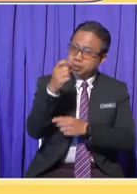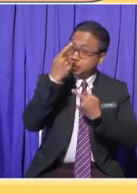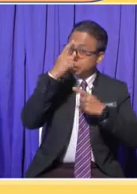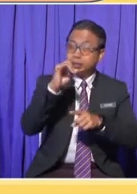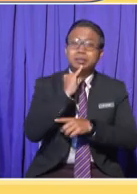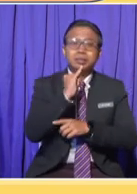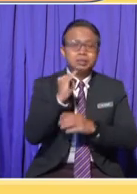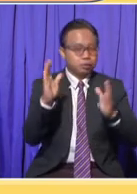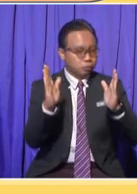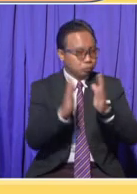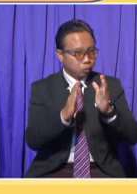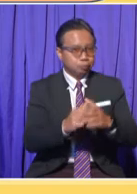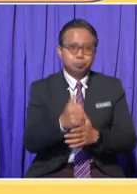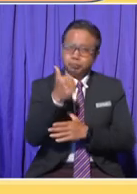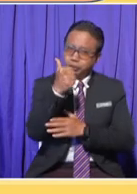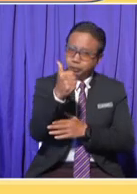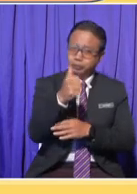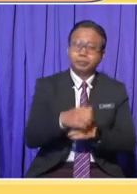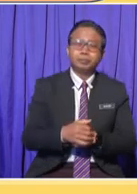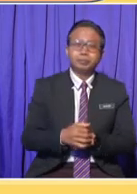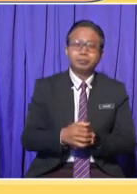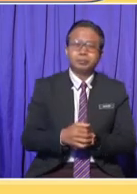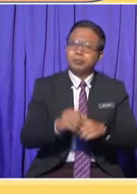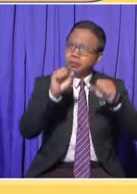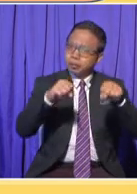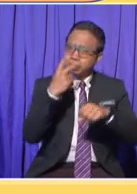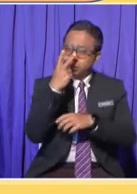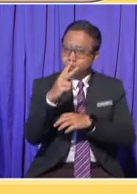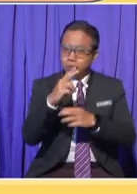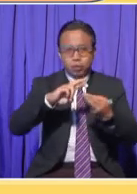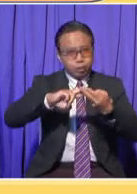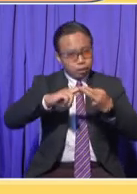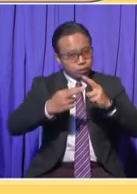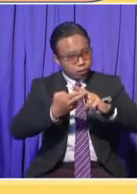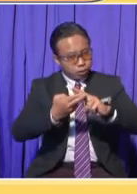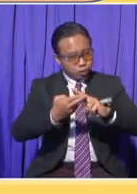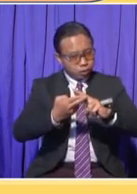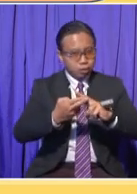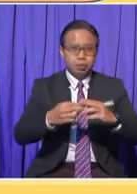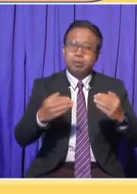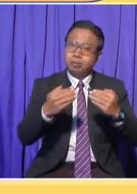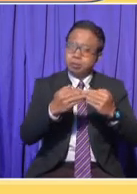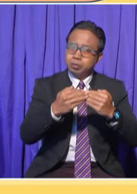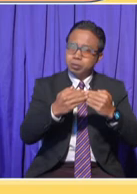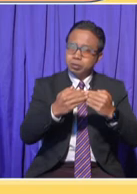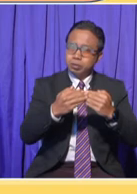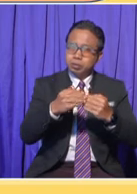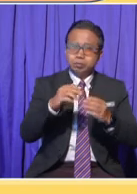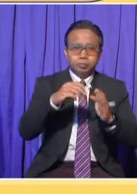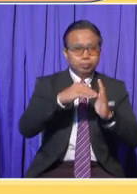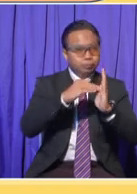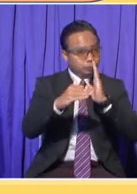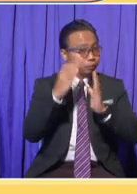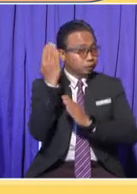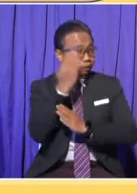is small. That's good. Can you see the relation between proper fraction and